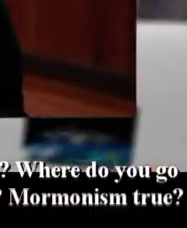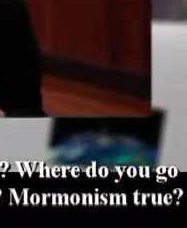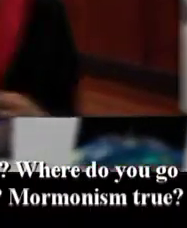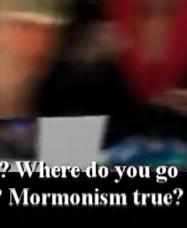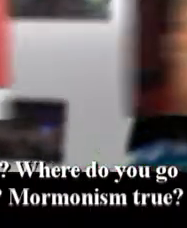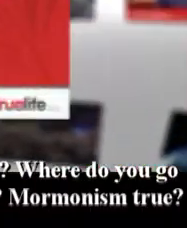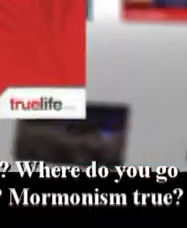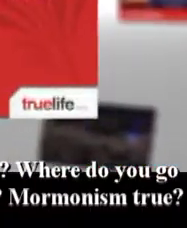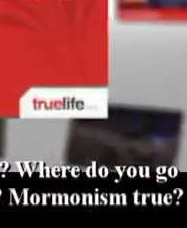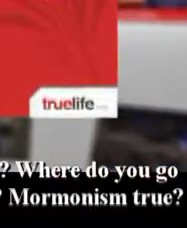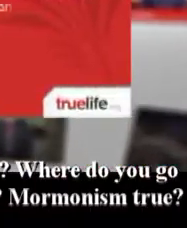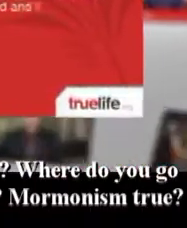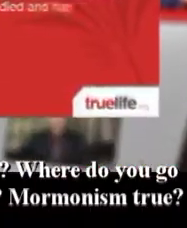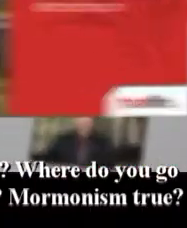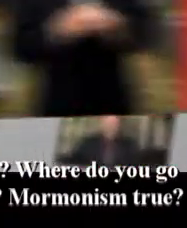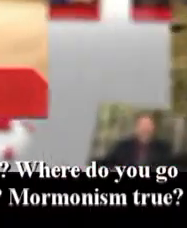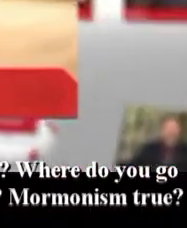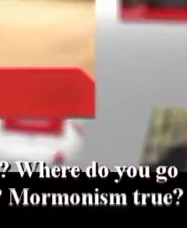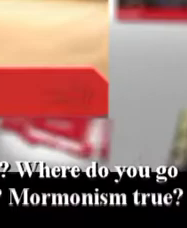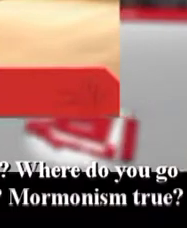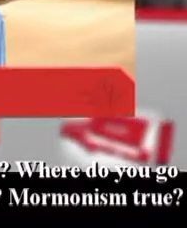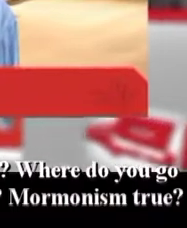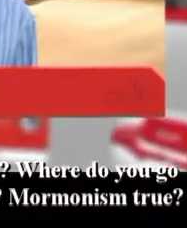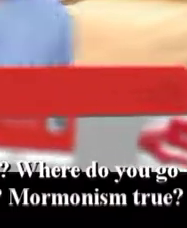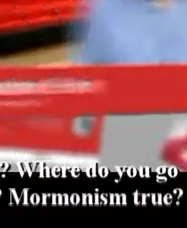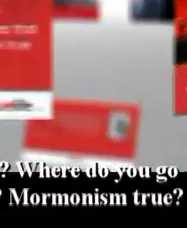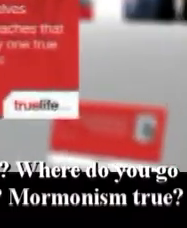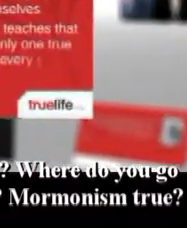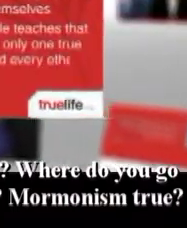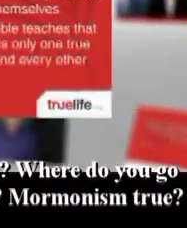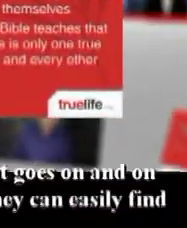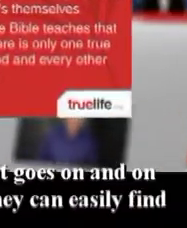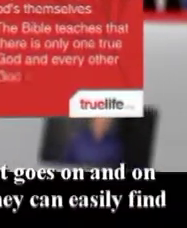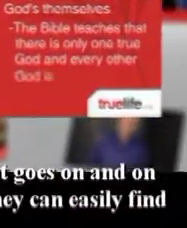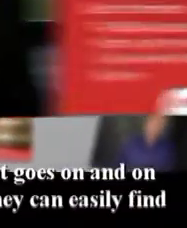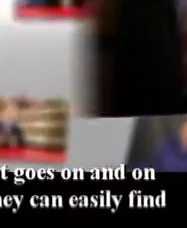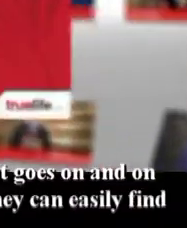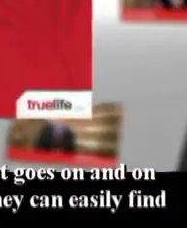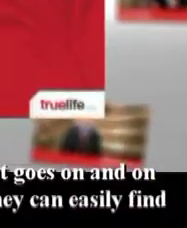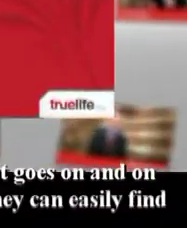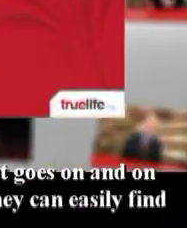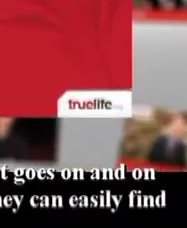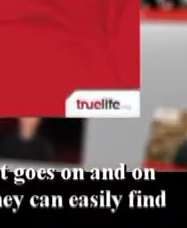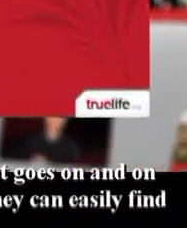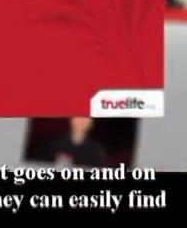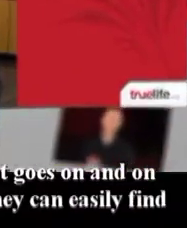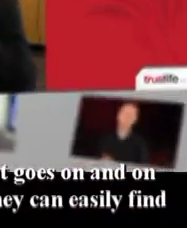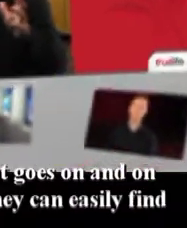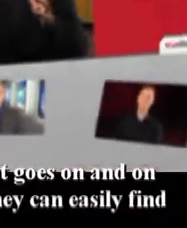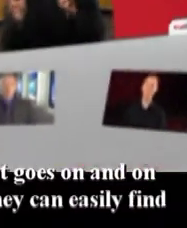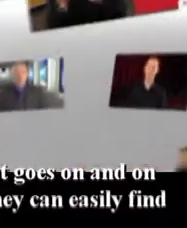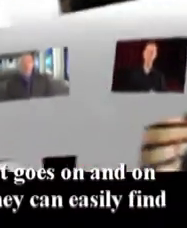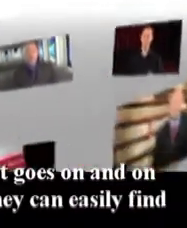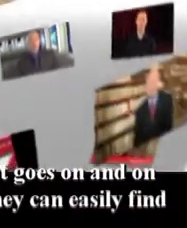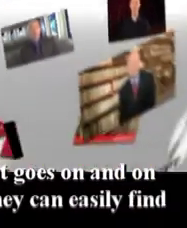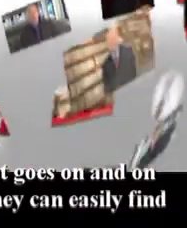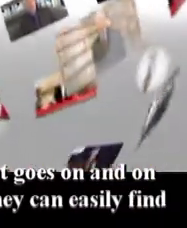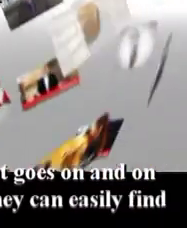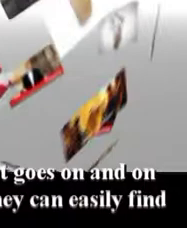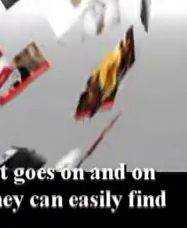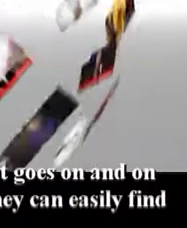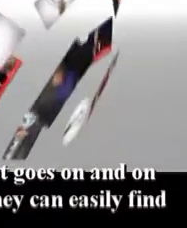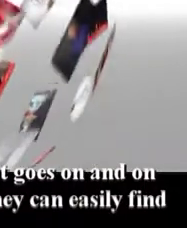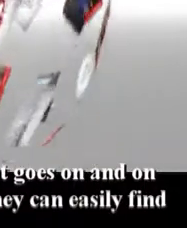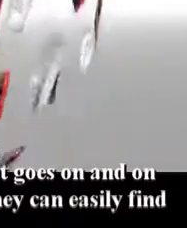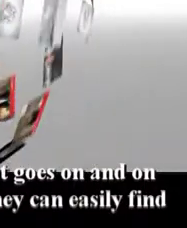things happen? Where do you go when you die? Does God love gay people? Is Mormonism true? Are Jehovah's Witnesses right? And the list goes on and on for